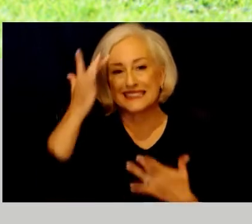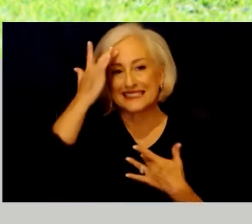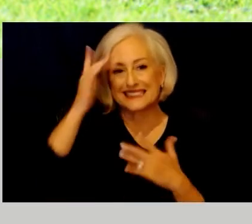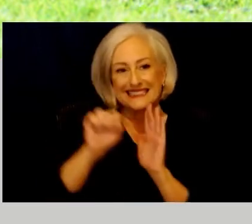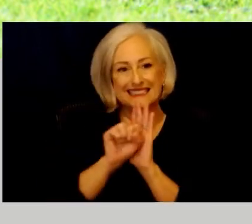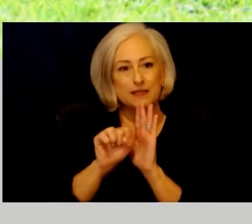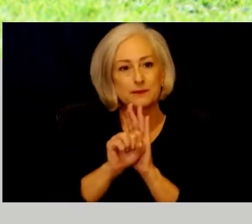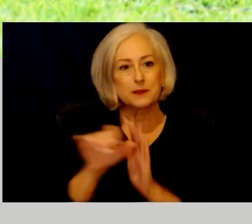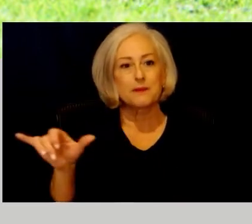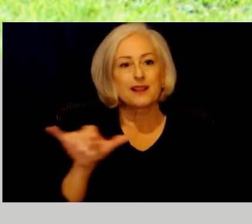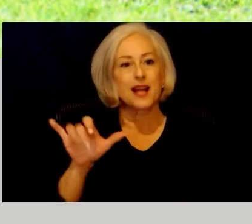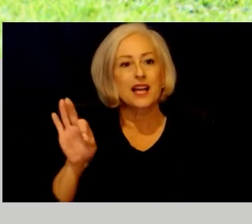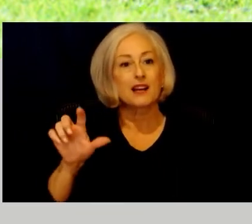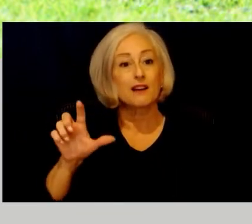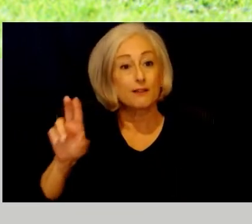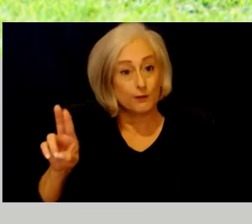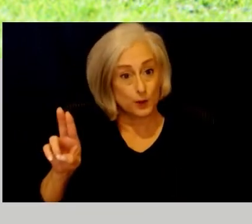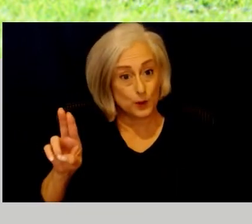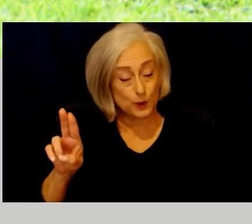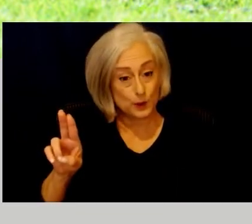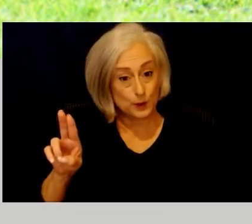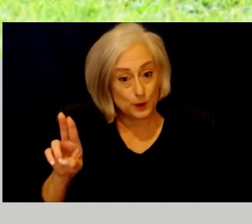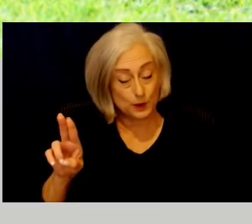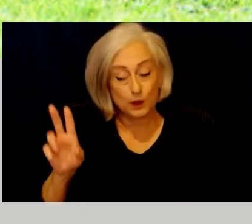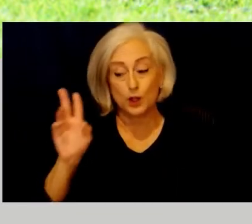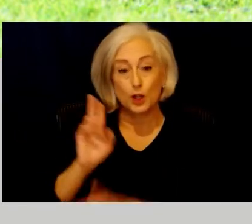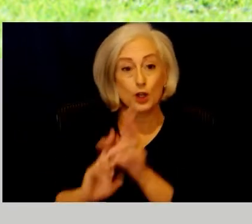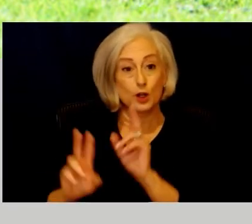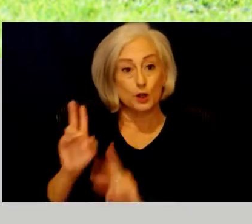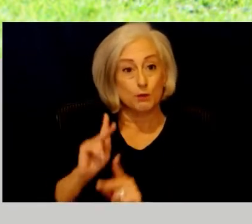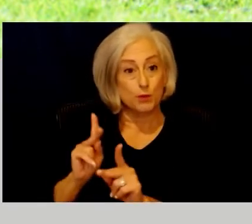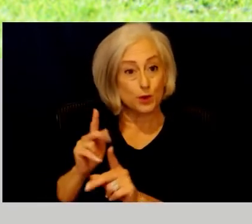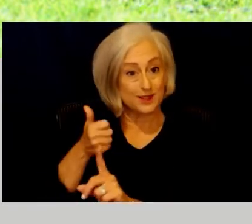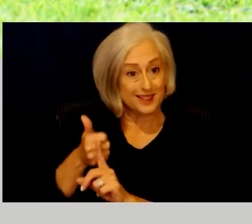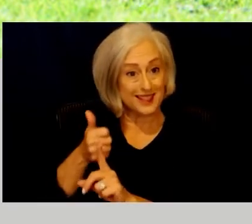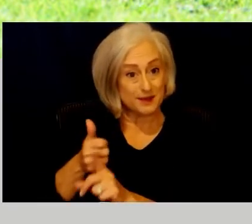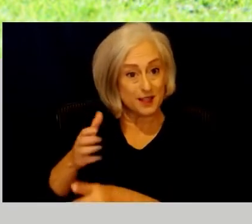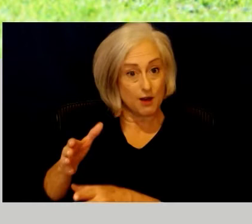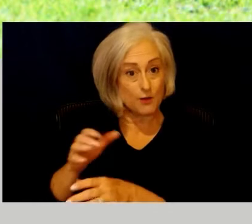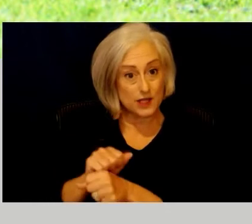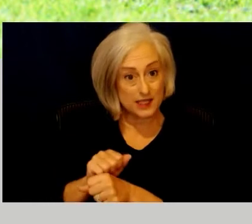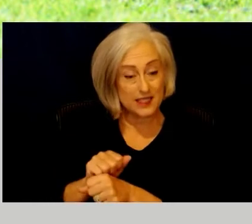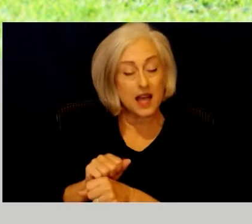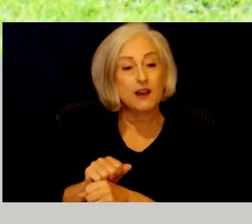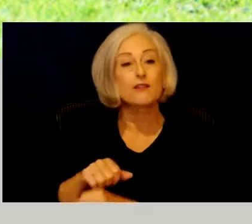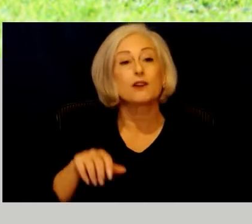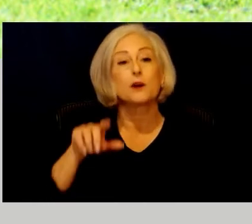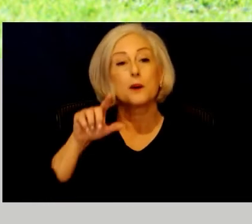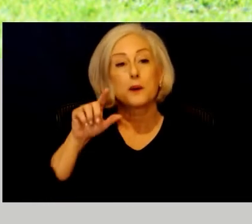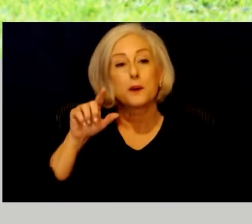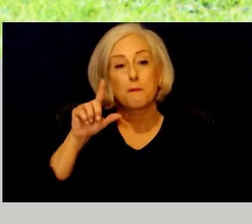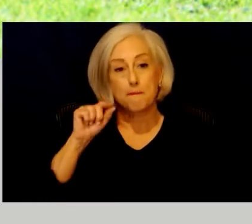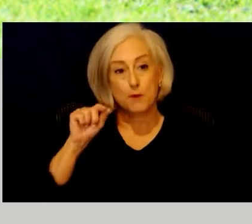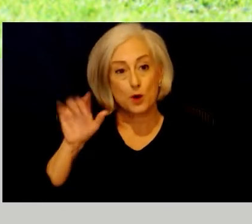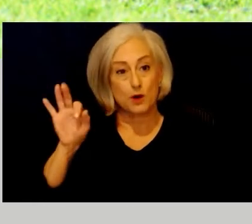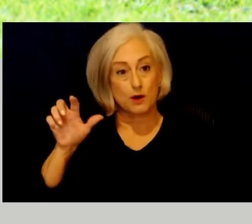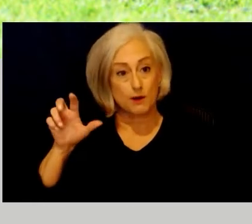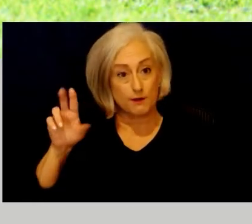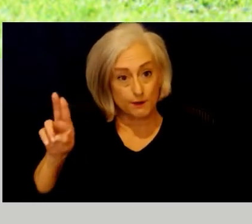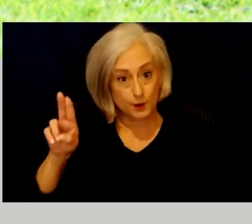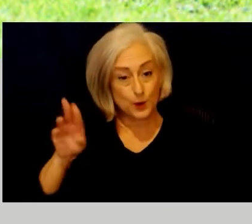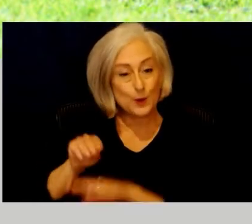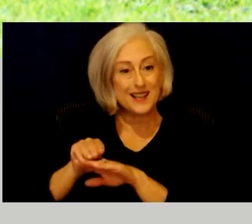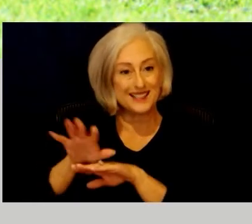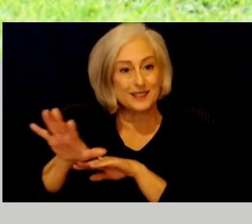flu, and so that person that did get the avian influenza, as you mentioned, had been exposed to.